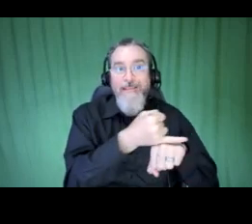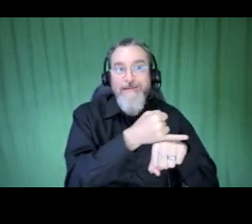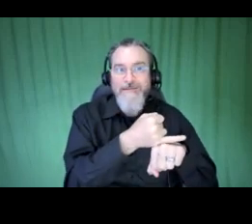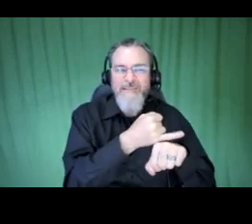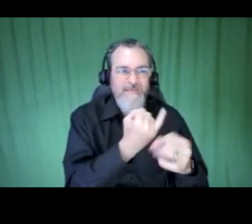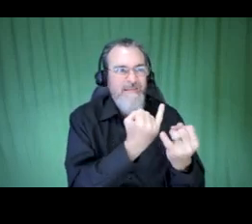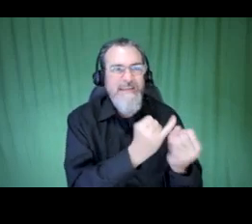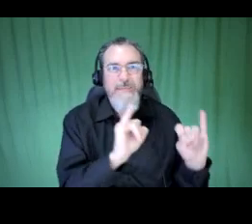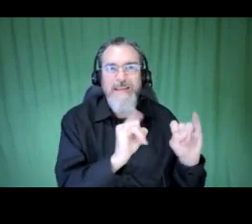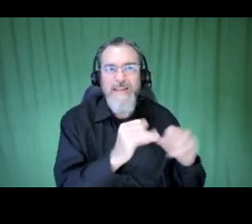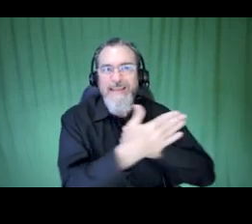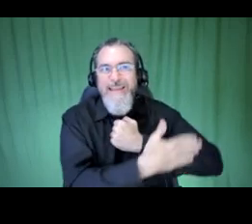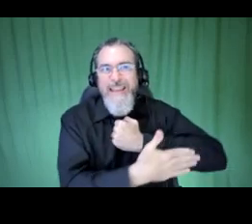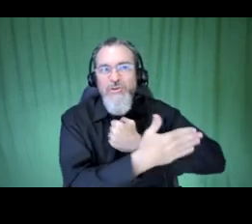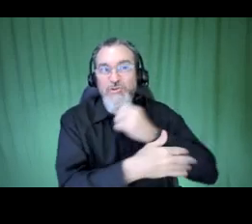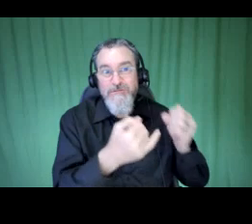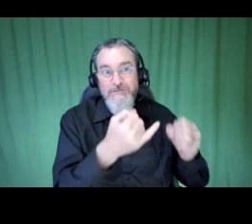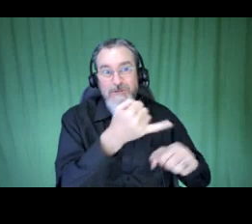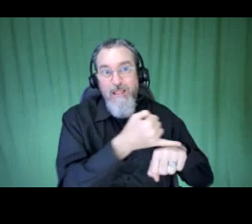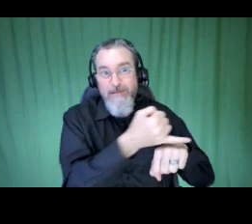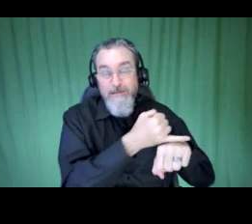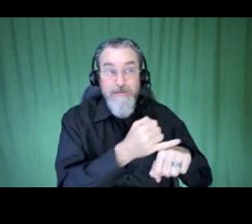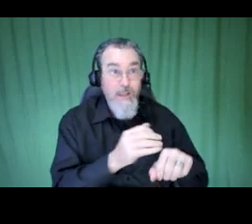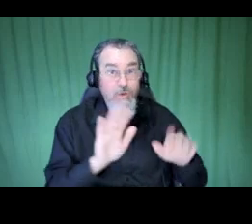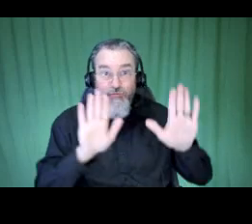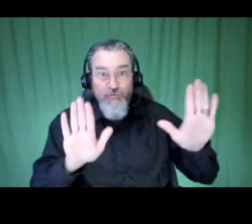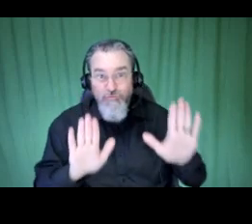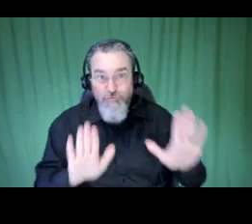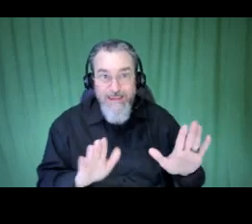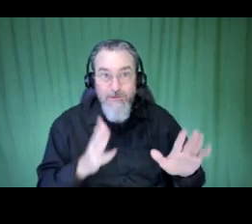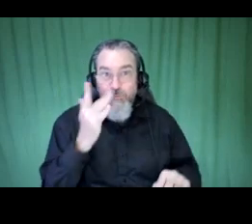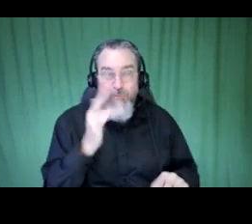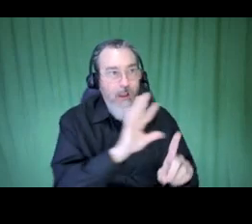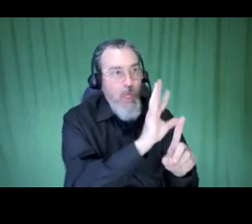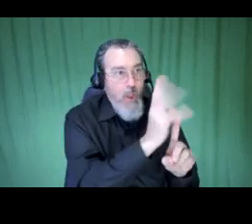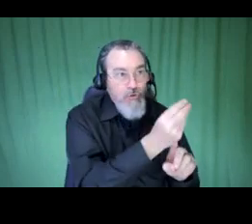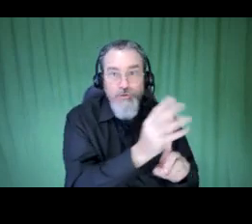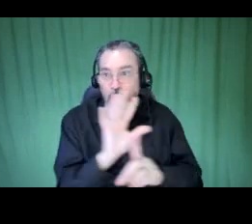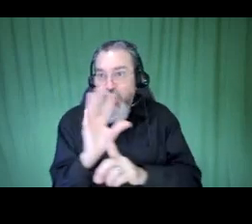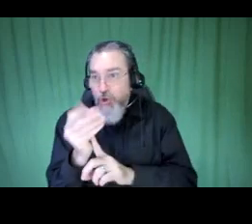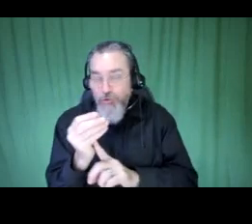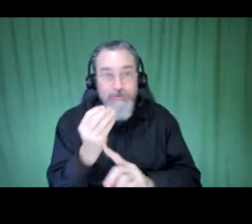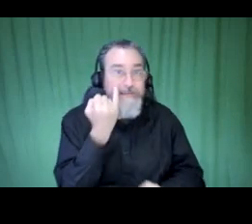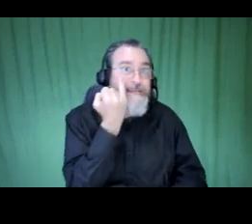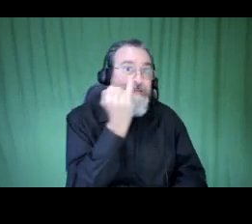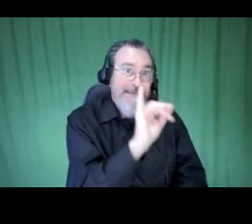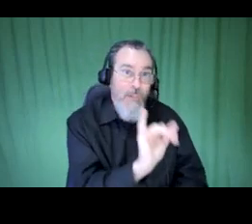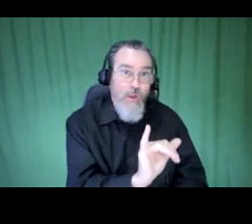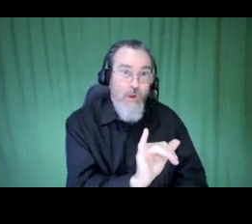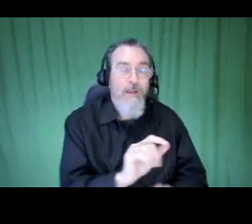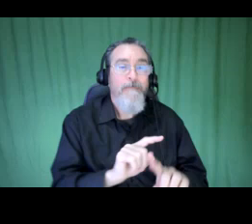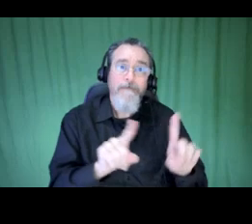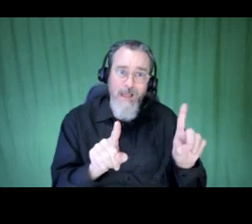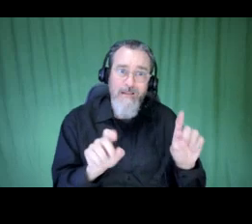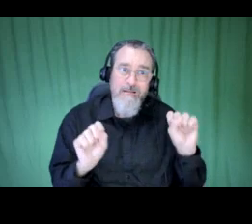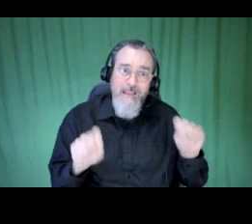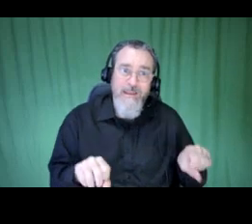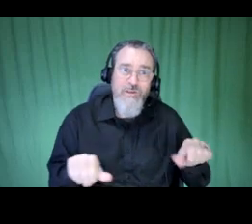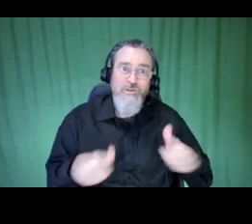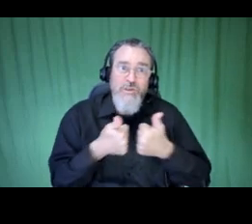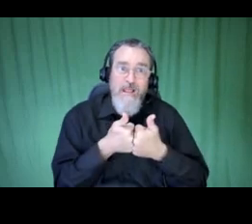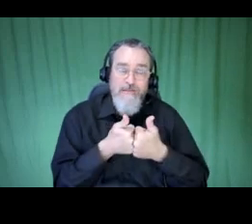islands. And that's great because the cultural divide is much smaller than folks from the mainland, but also very challenging because